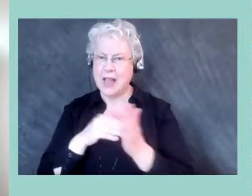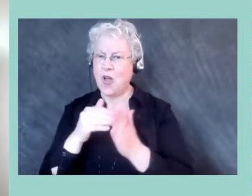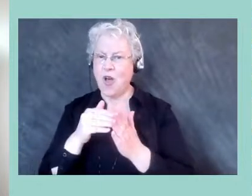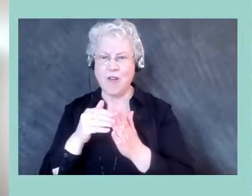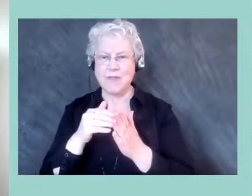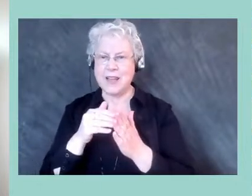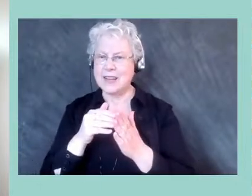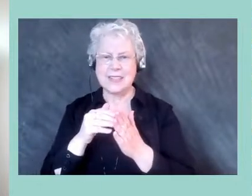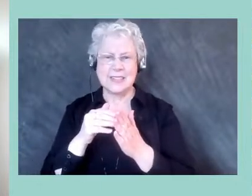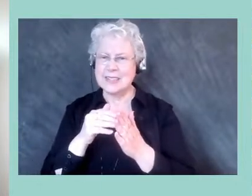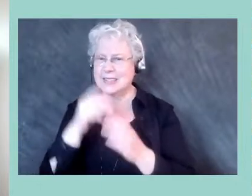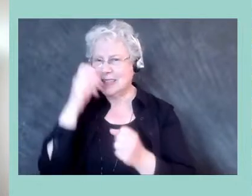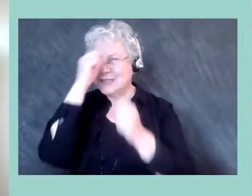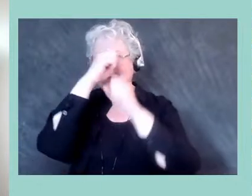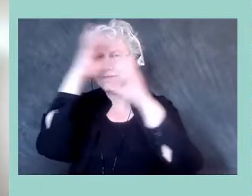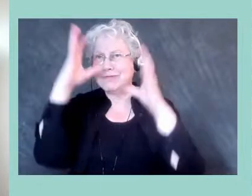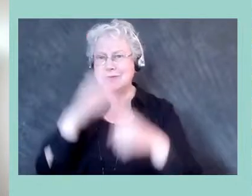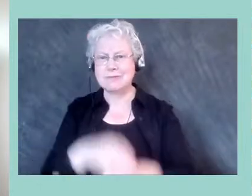With that said,